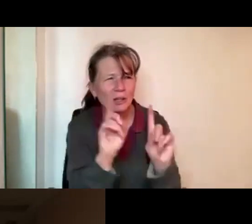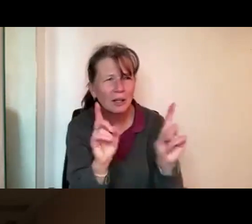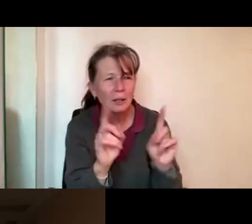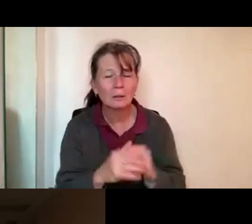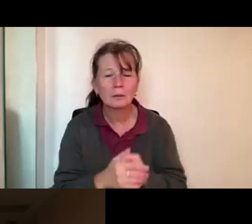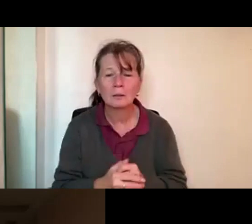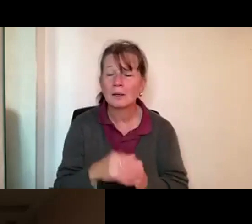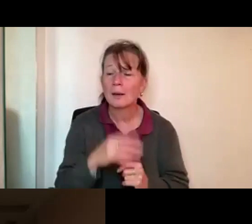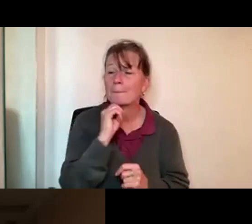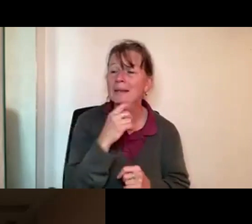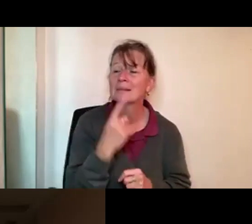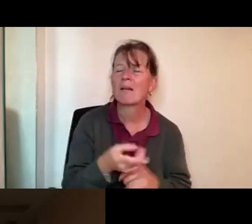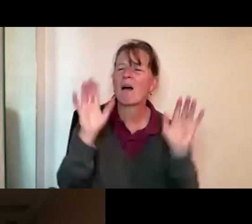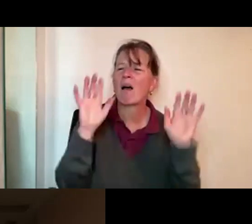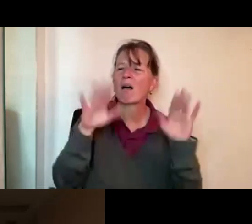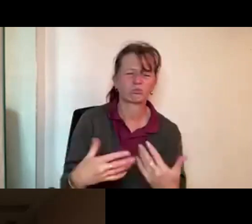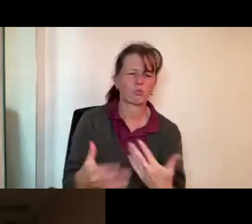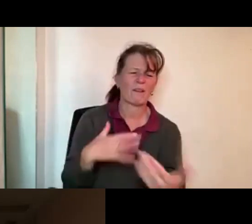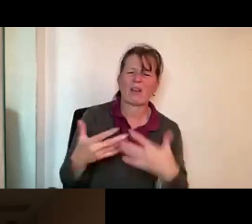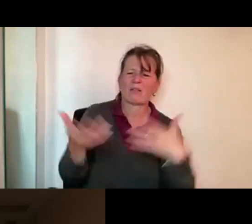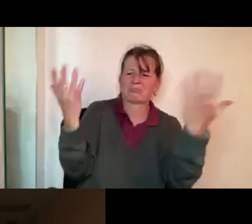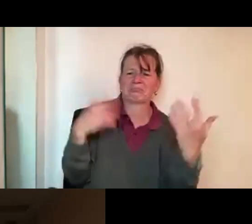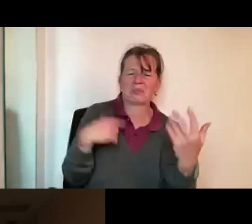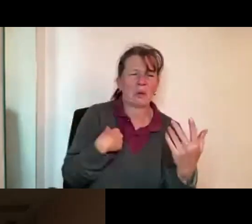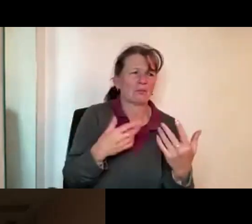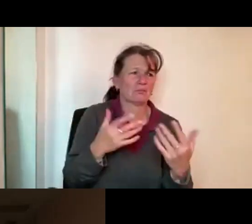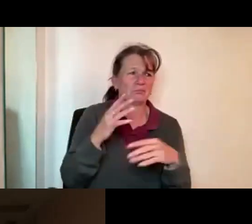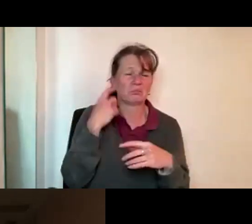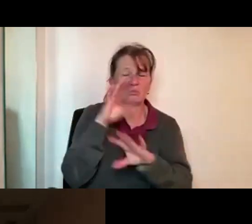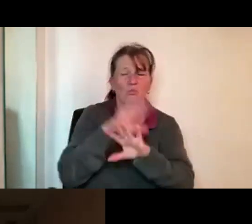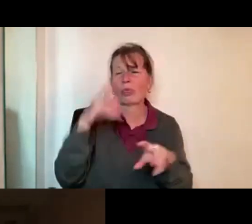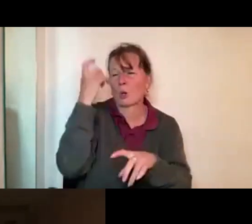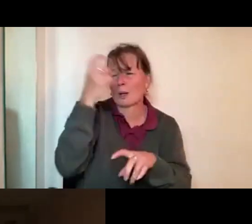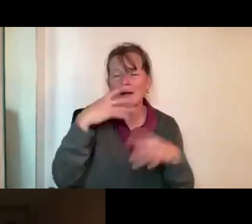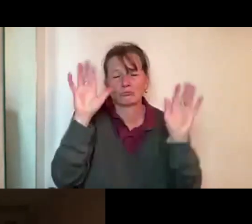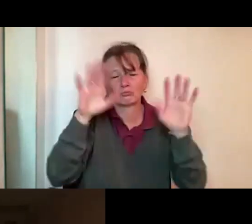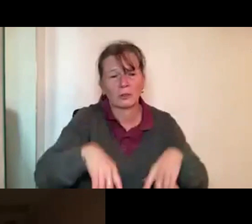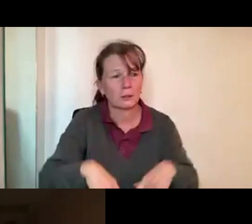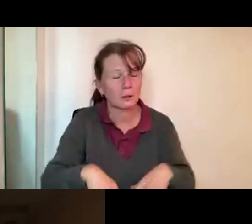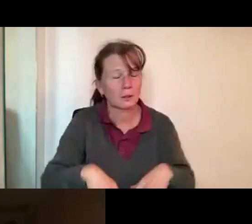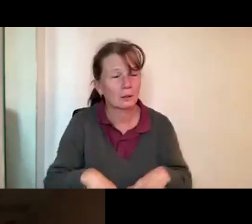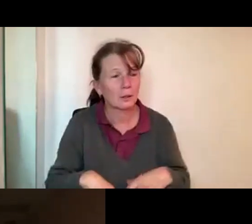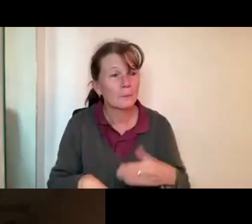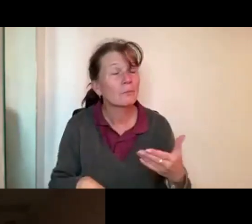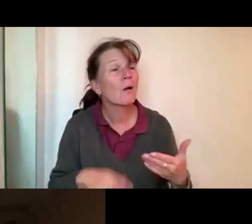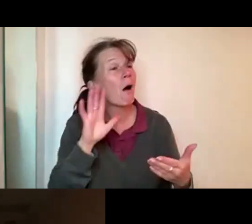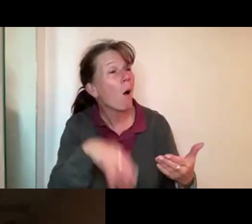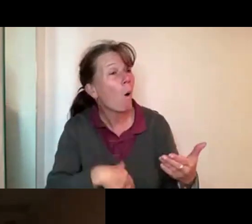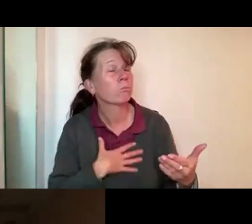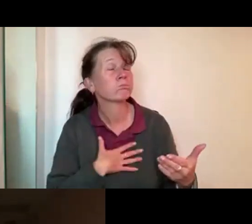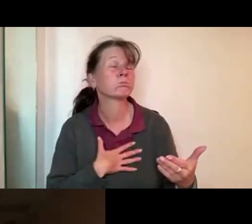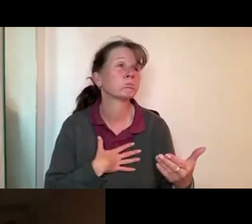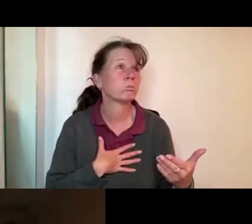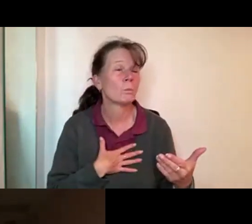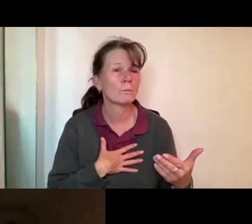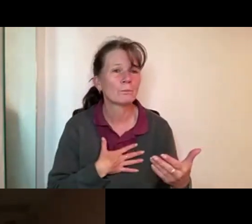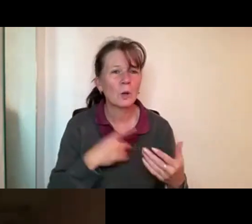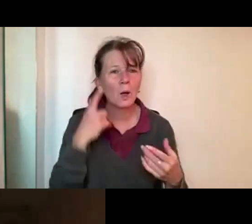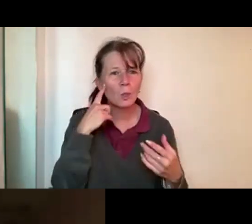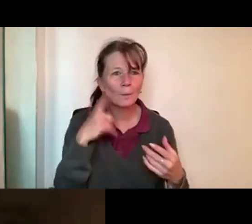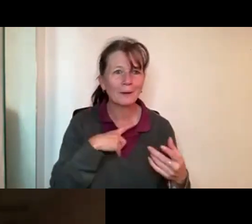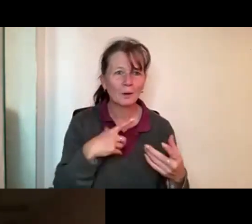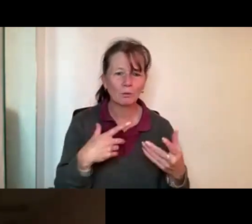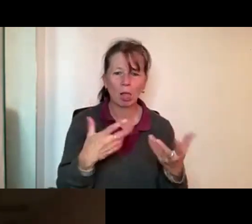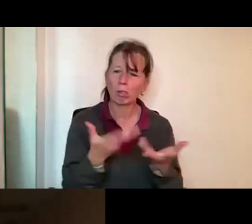like, just kind of whatever, really. I haven't thought about it. Just kind of, and I was like, oh, okay. And I think the kind of looseness of